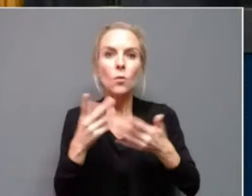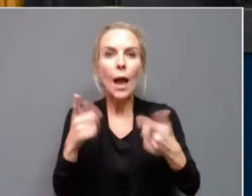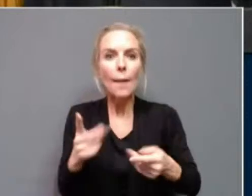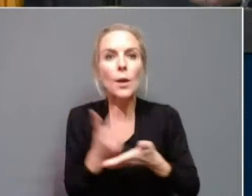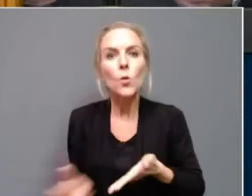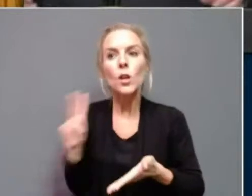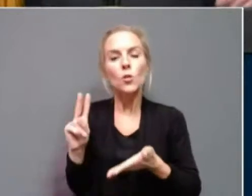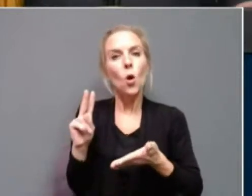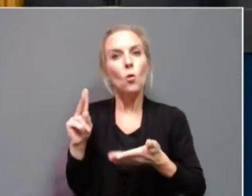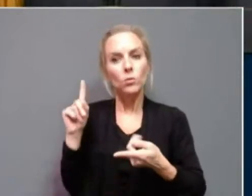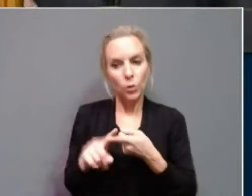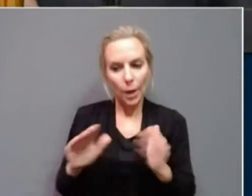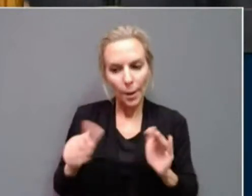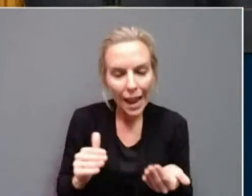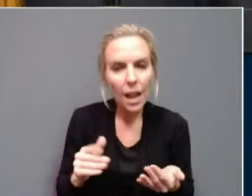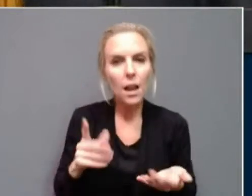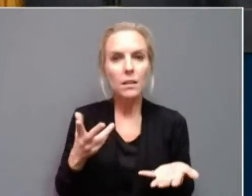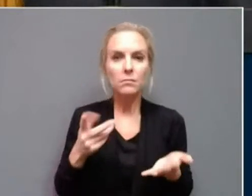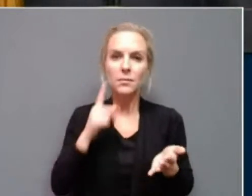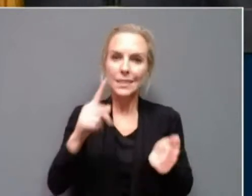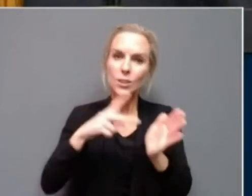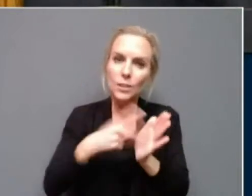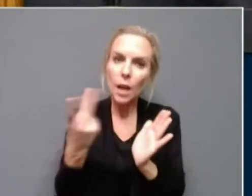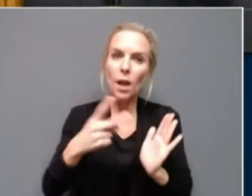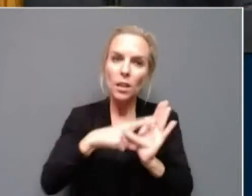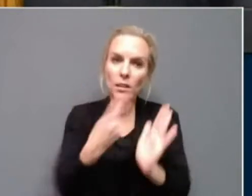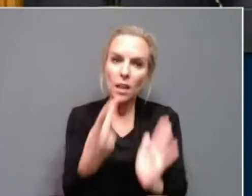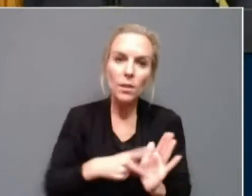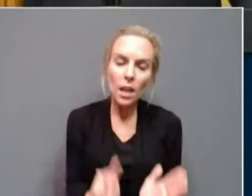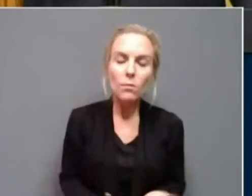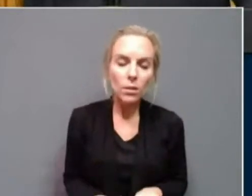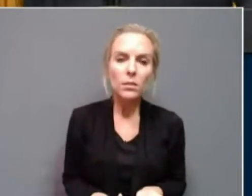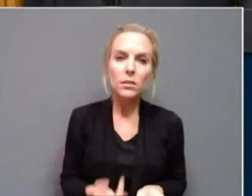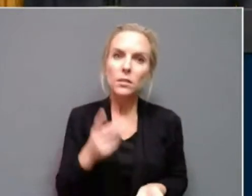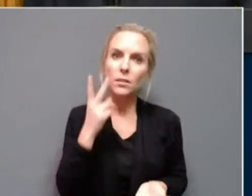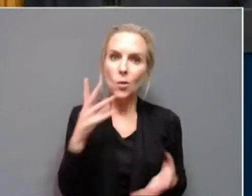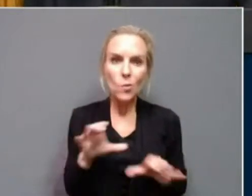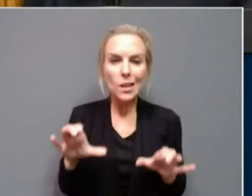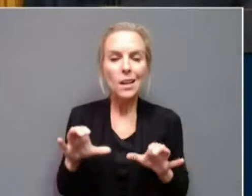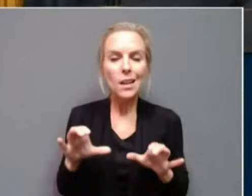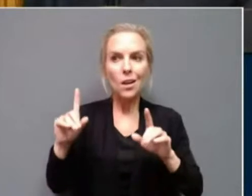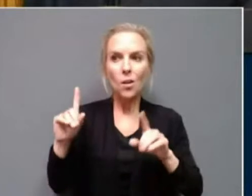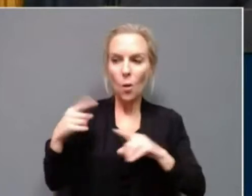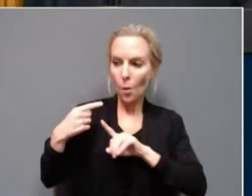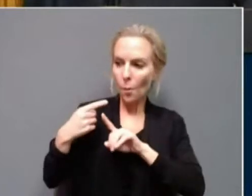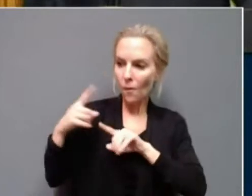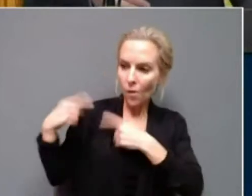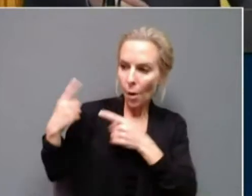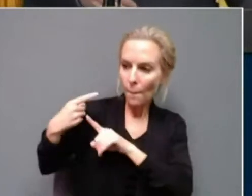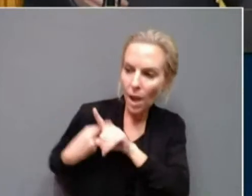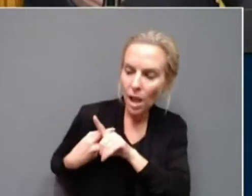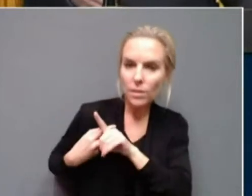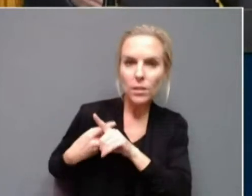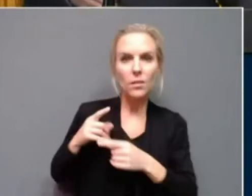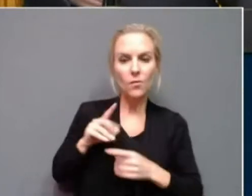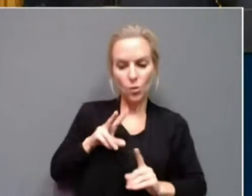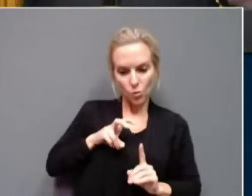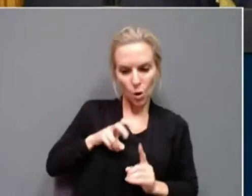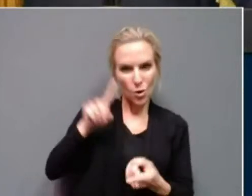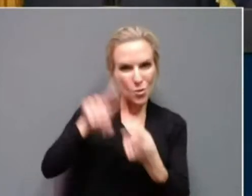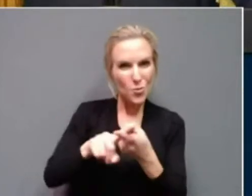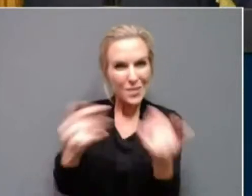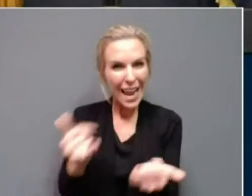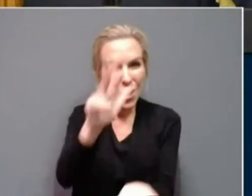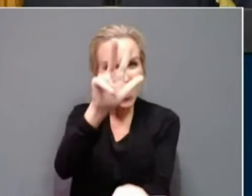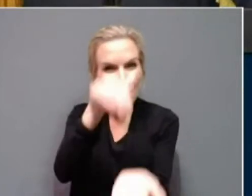hospitalizations, doubling of cases. We talk about what we've done over a month, going from 200 to nearly 3,000